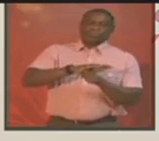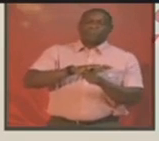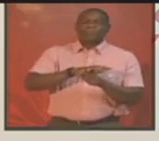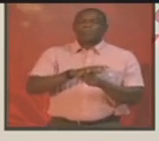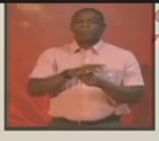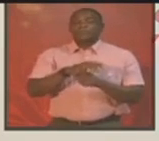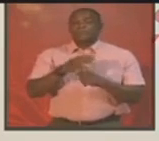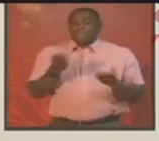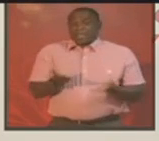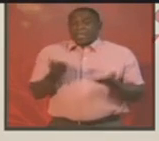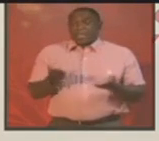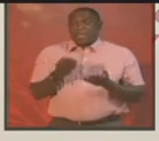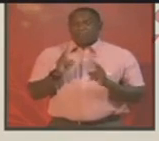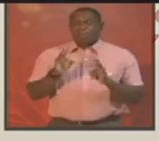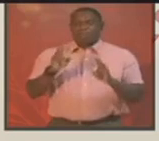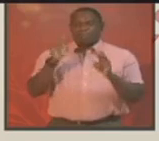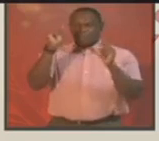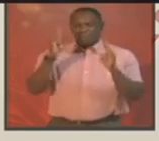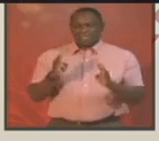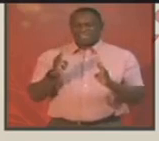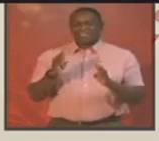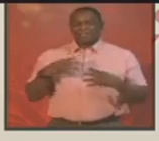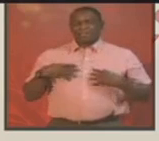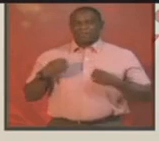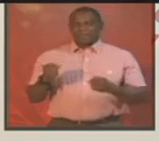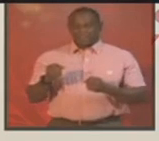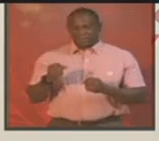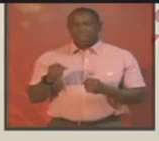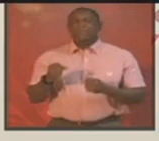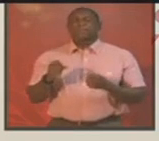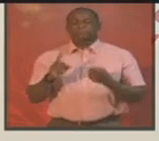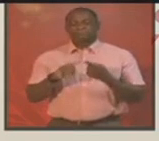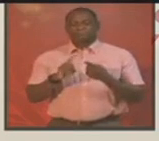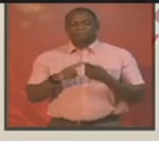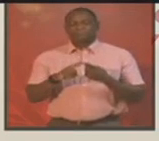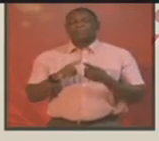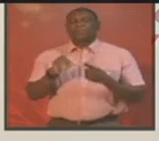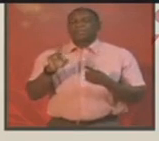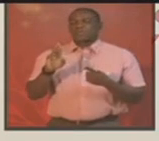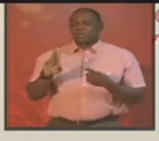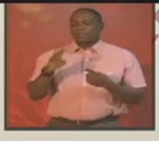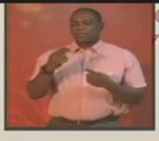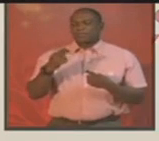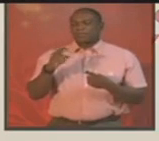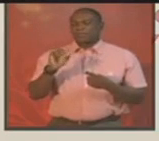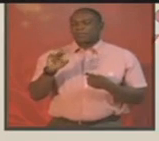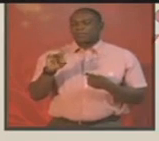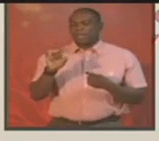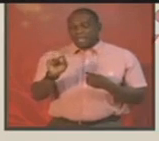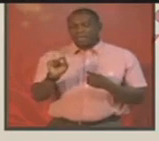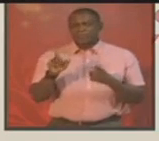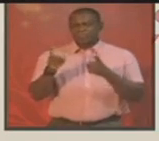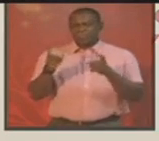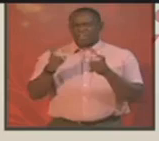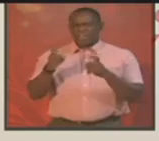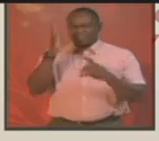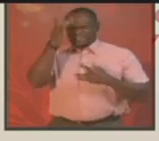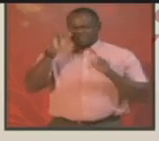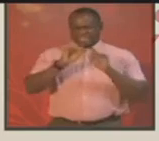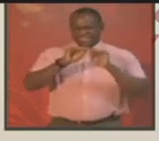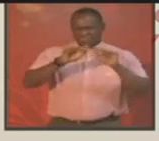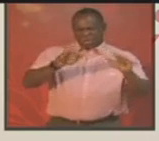Terence Dayal Singh, Minister of Health, Dr. Avery Hines, Director of the Epidemiology Division of the Ministry of